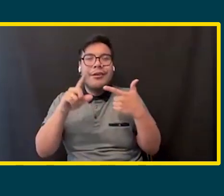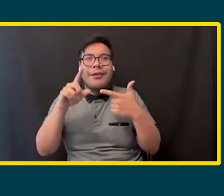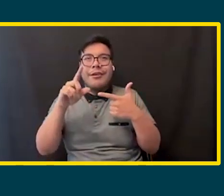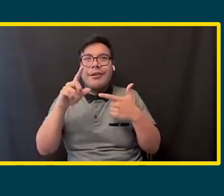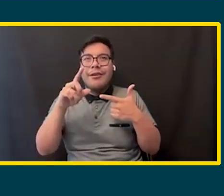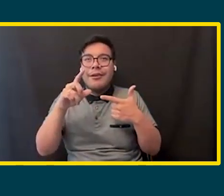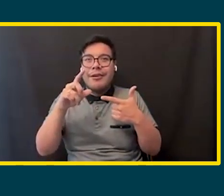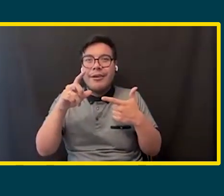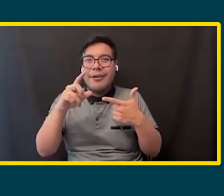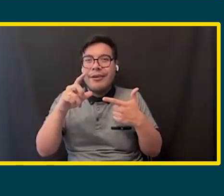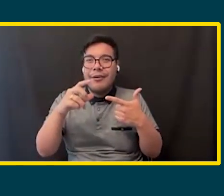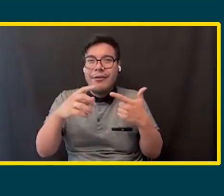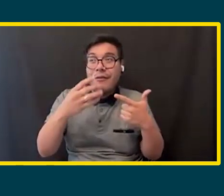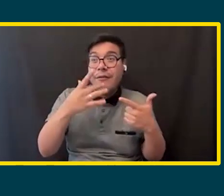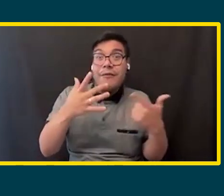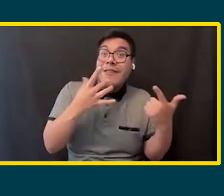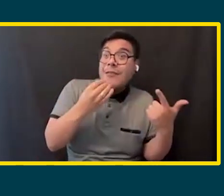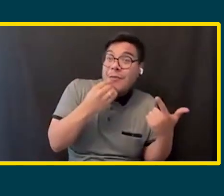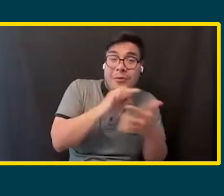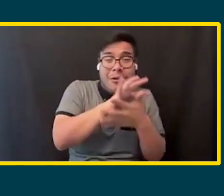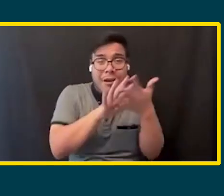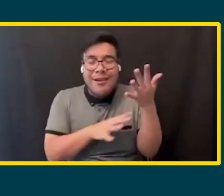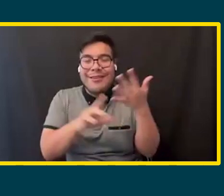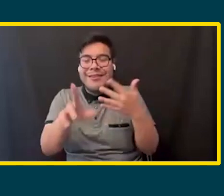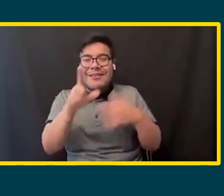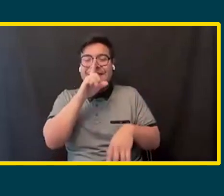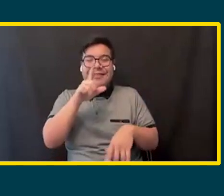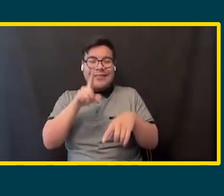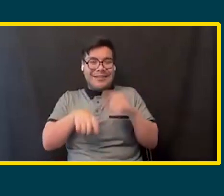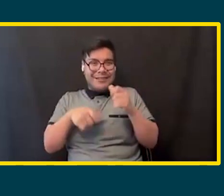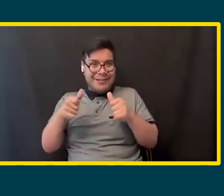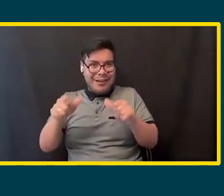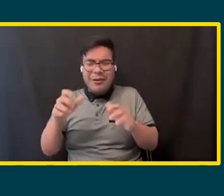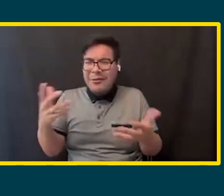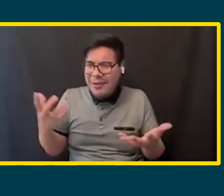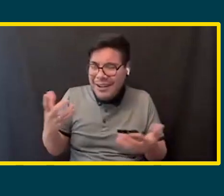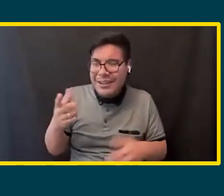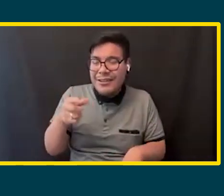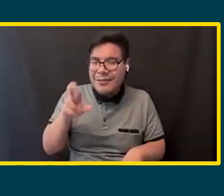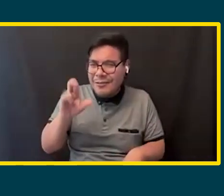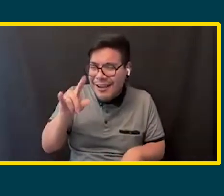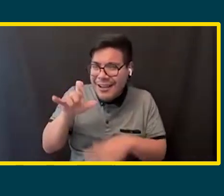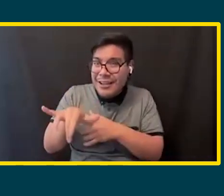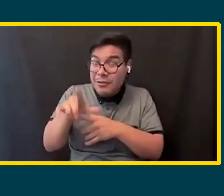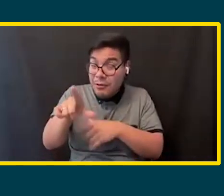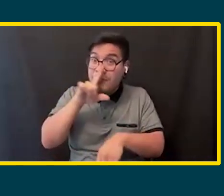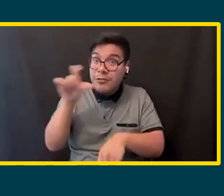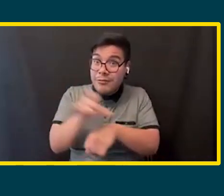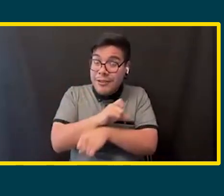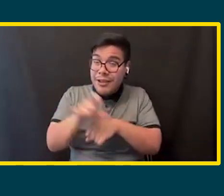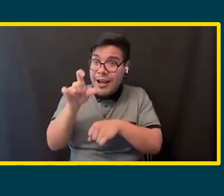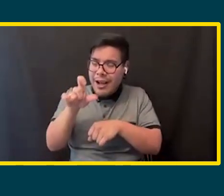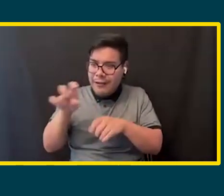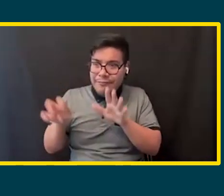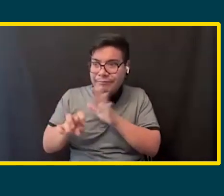you're supposed to just you can't try it out. Riley, what are you talking about? You had to go on a journey of self-discovery?